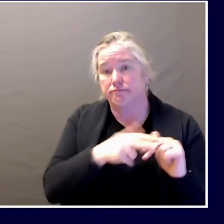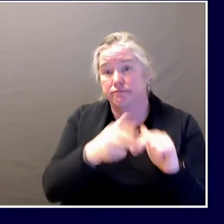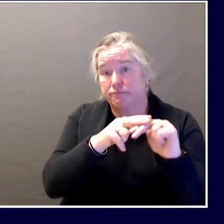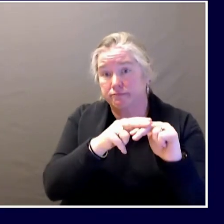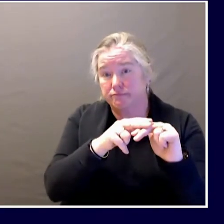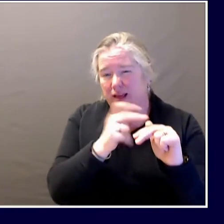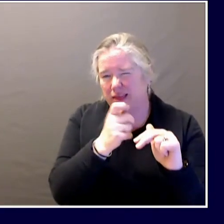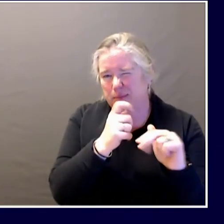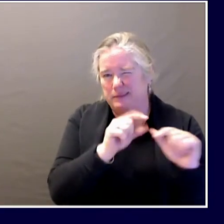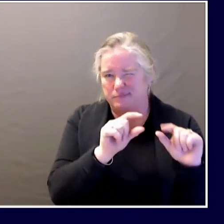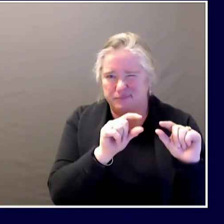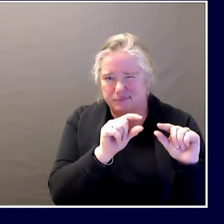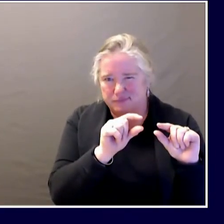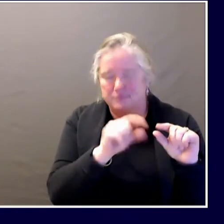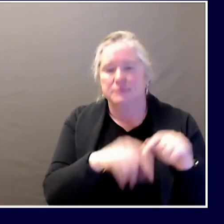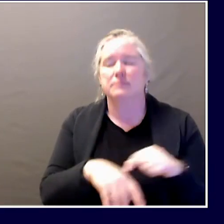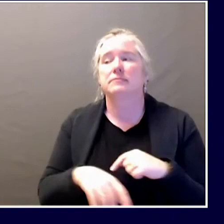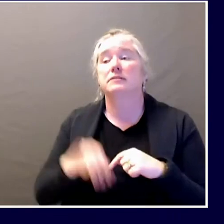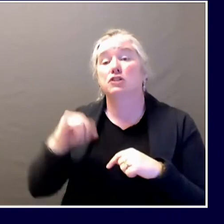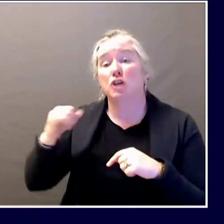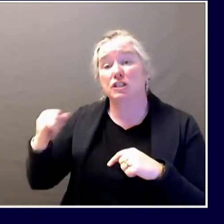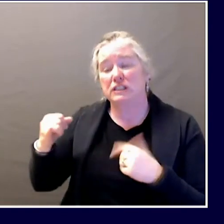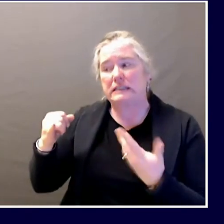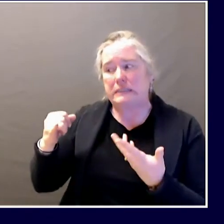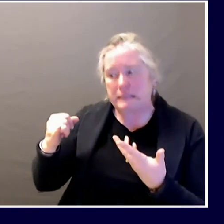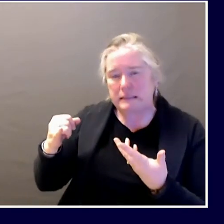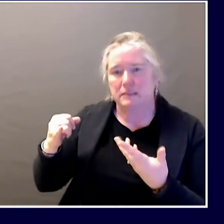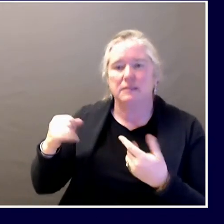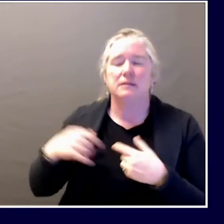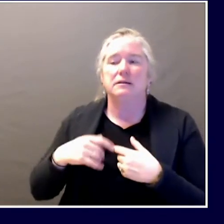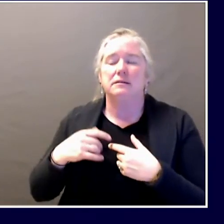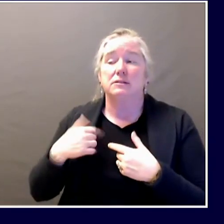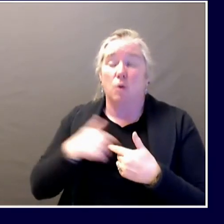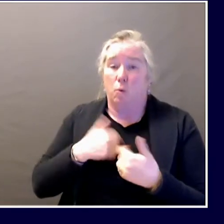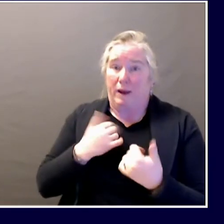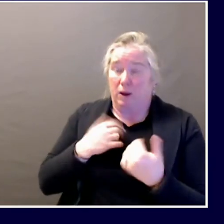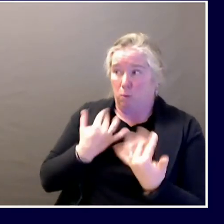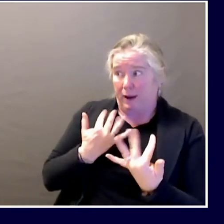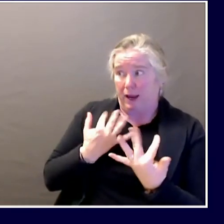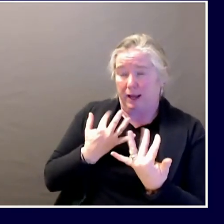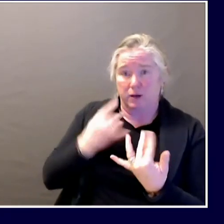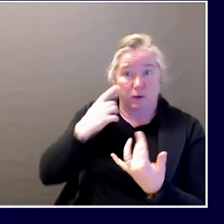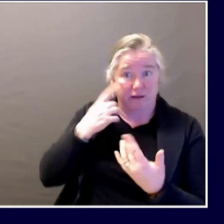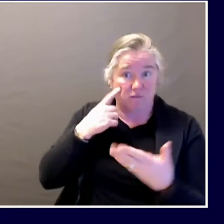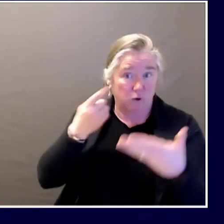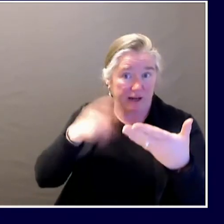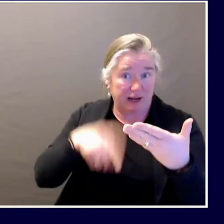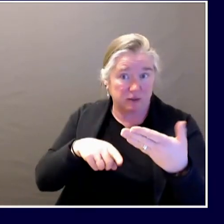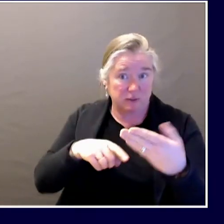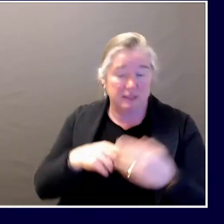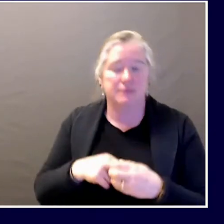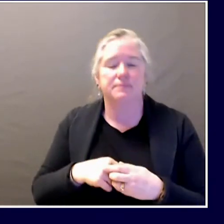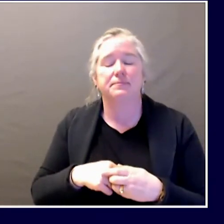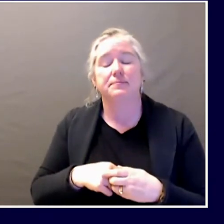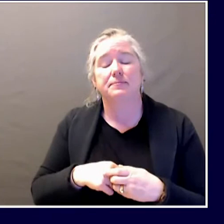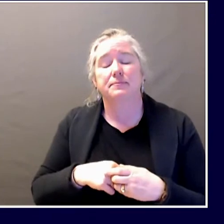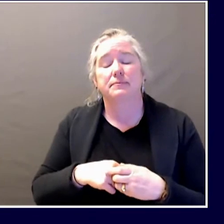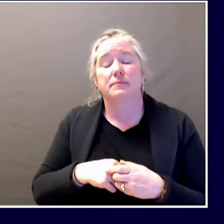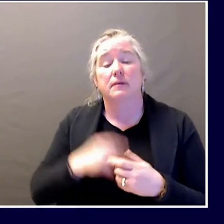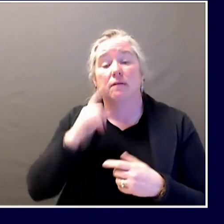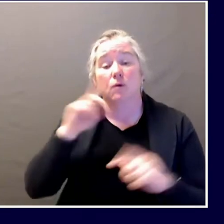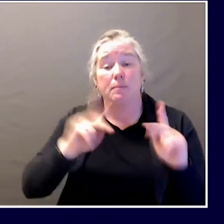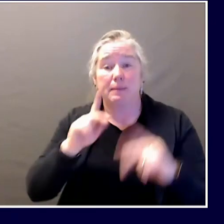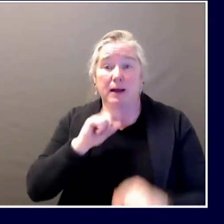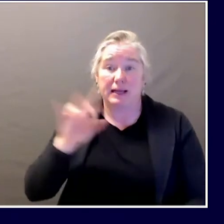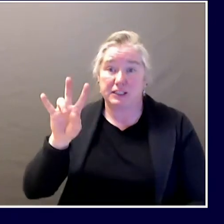gotten previously. So we are very closely monitoring. On where we are with regard to people ages 70 and older,